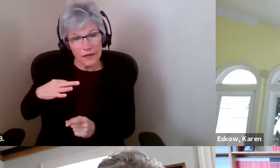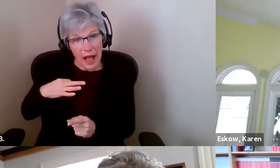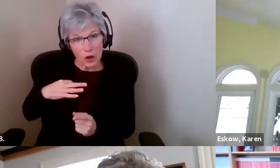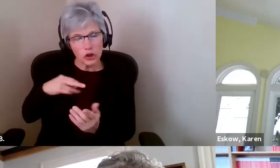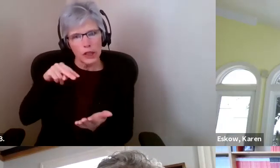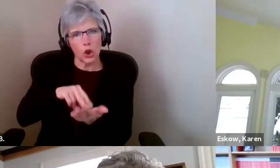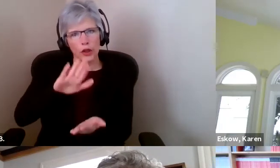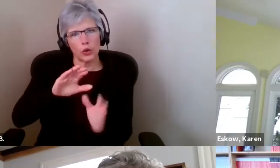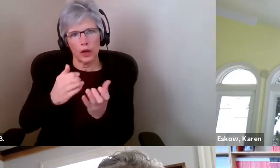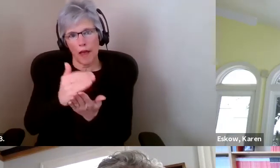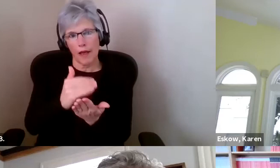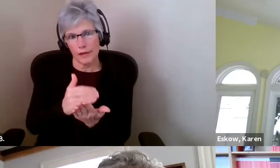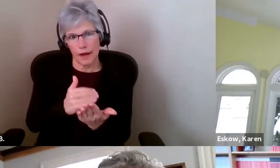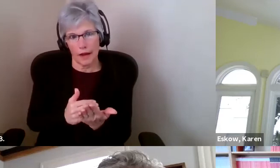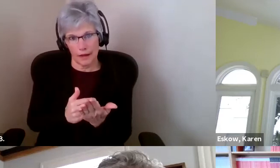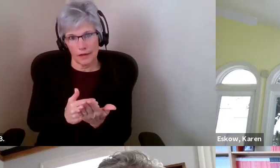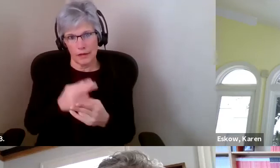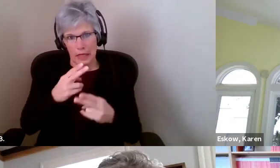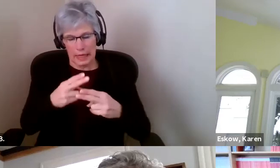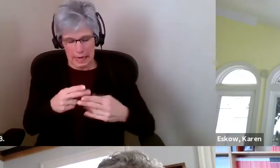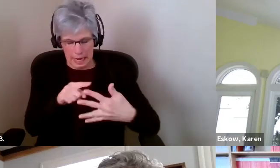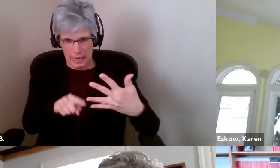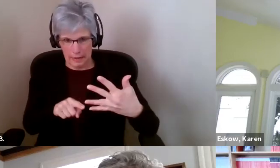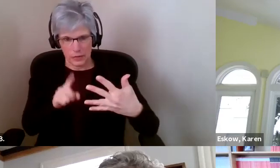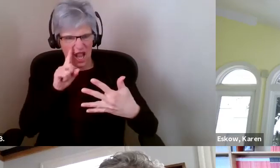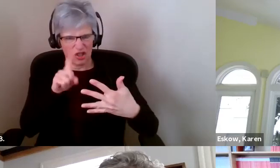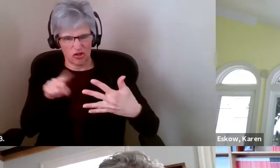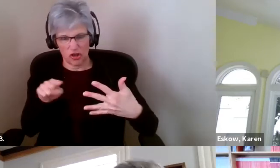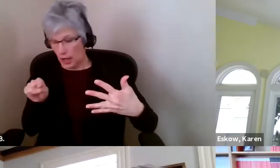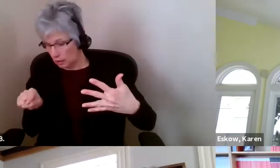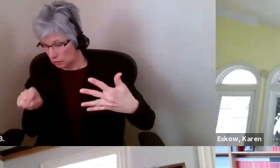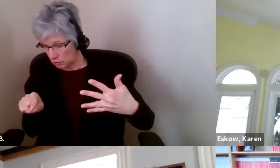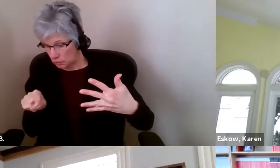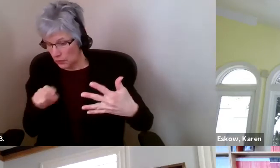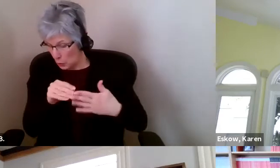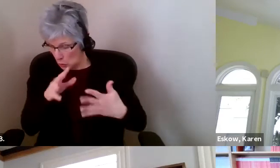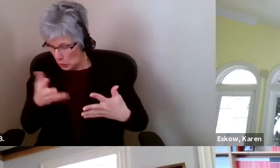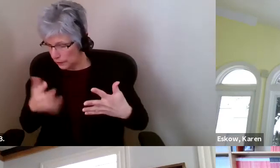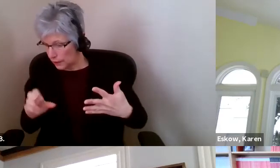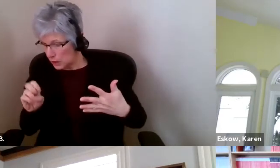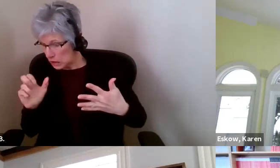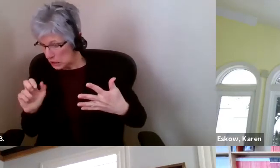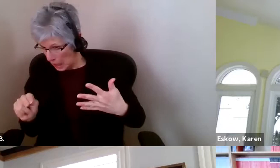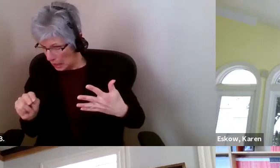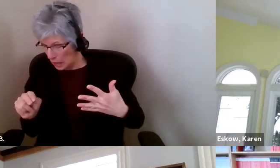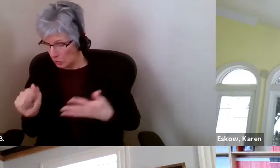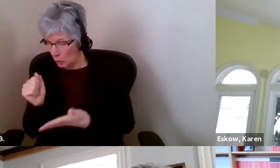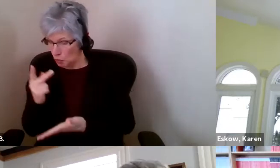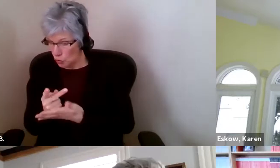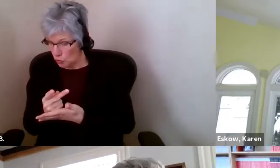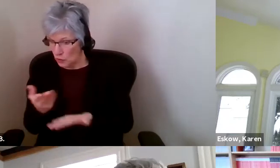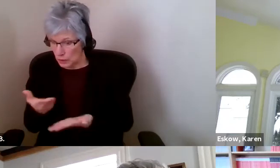means, and check, have people done the scan and have they been cleared to be on campus? It's supposed